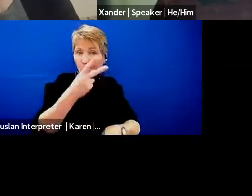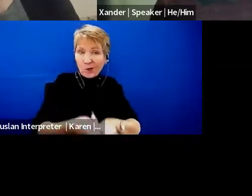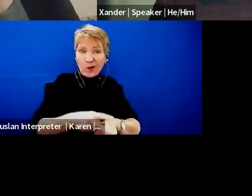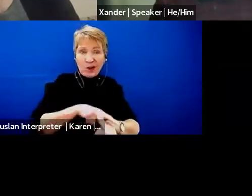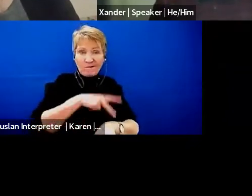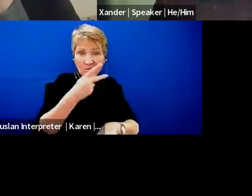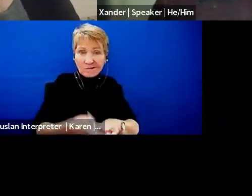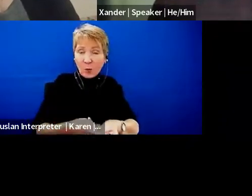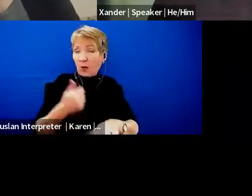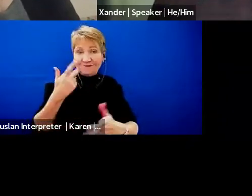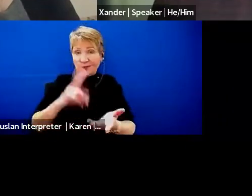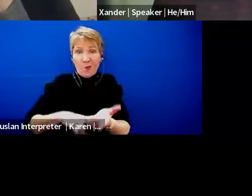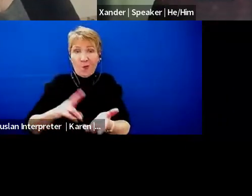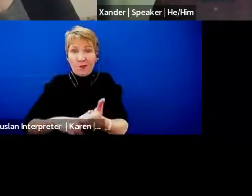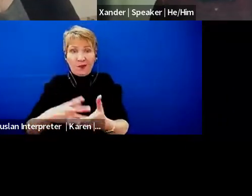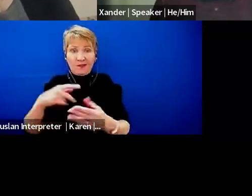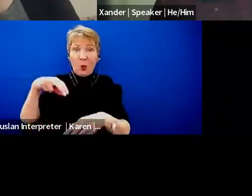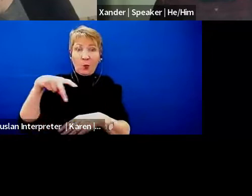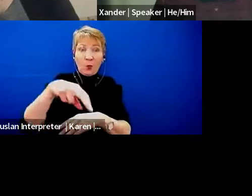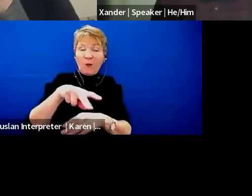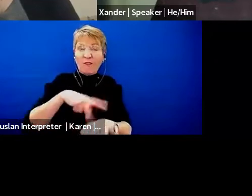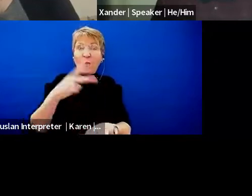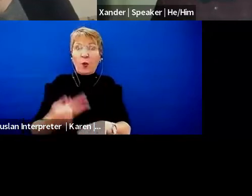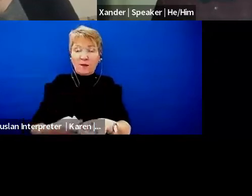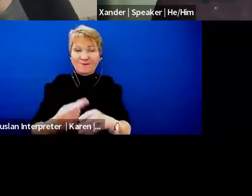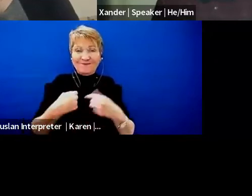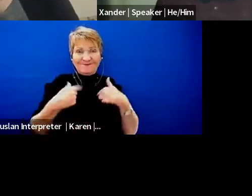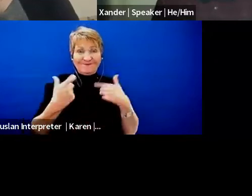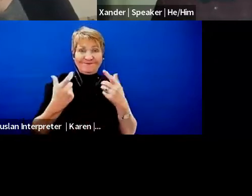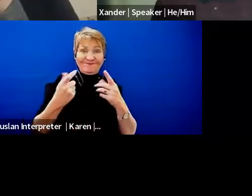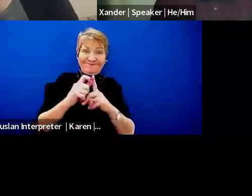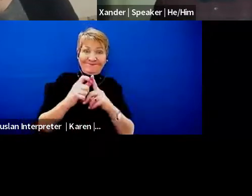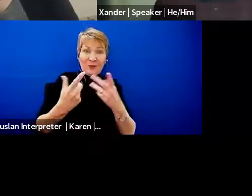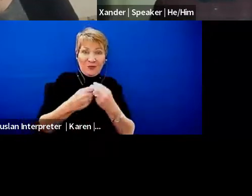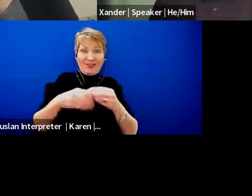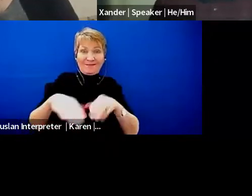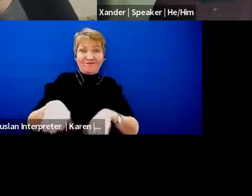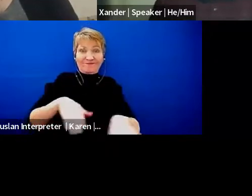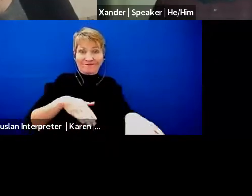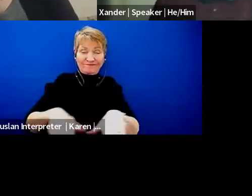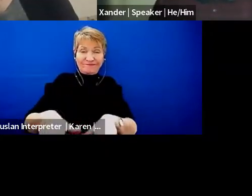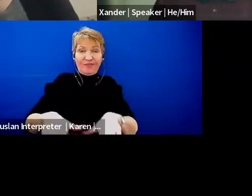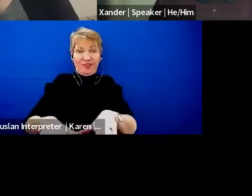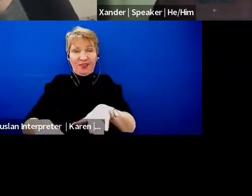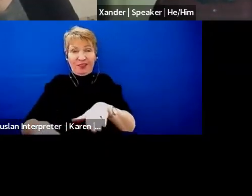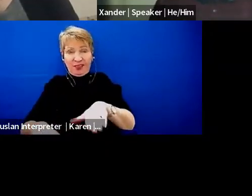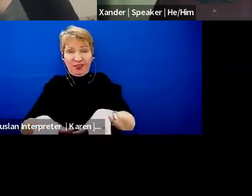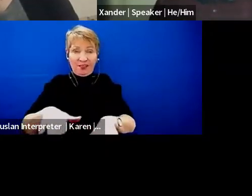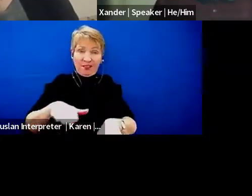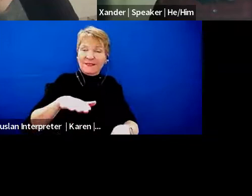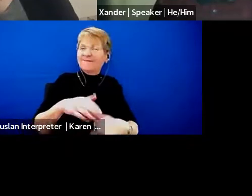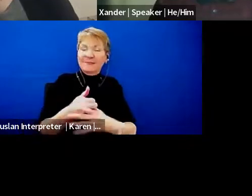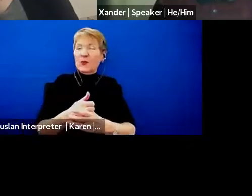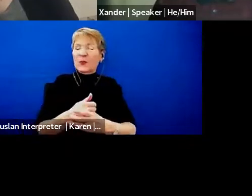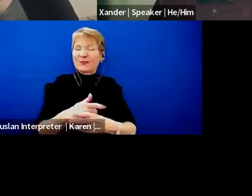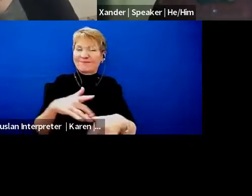add wheels onto that, it was just a whole nother level of tricky and a big barrier to me being